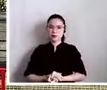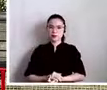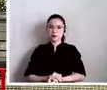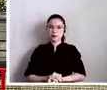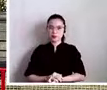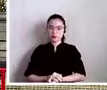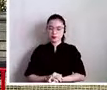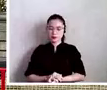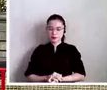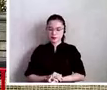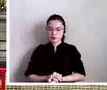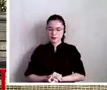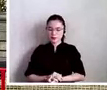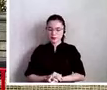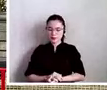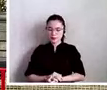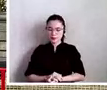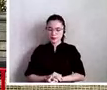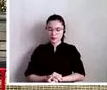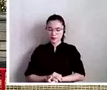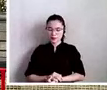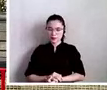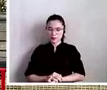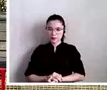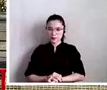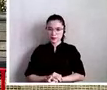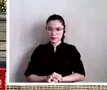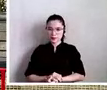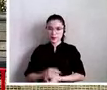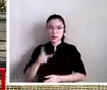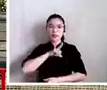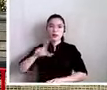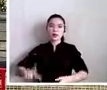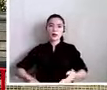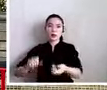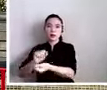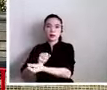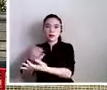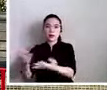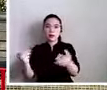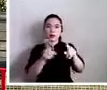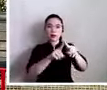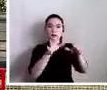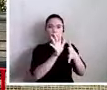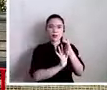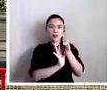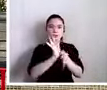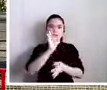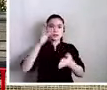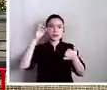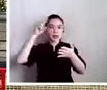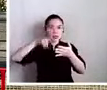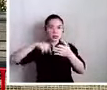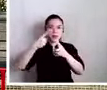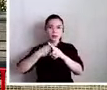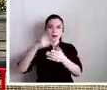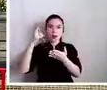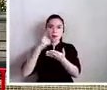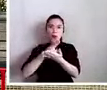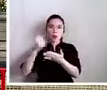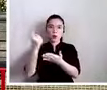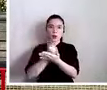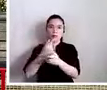The Lord be with you. And with your spirit. A reading from the Holy Gospel according to Saint Luke. Glory